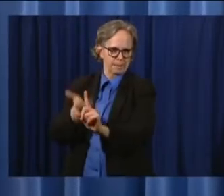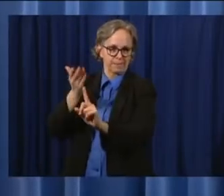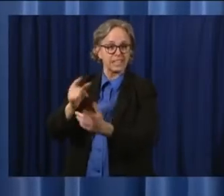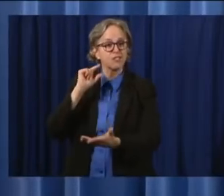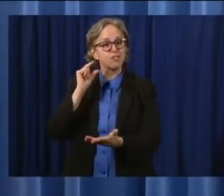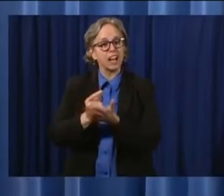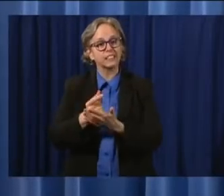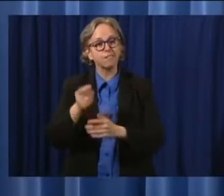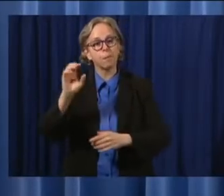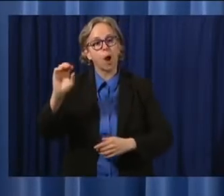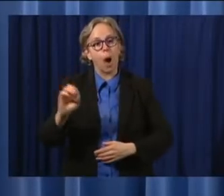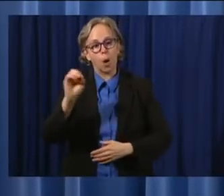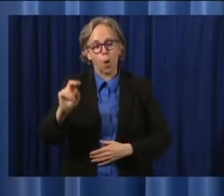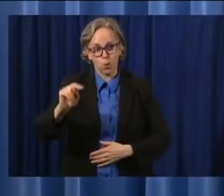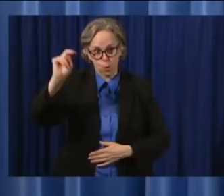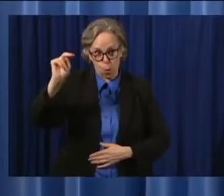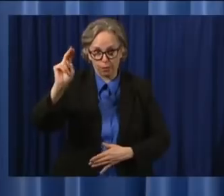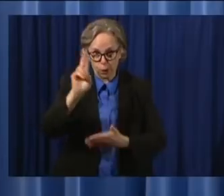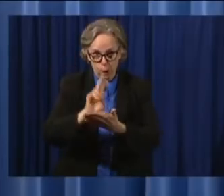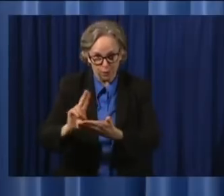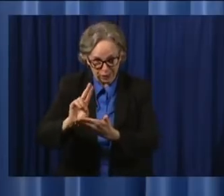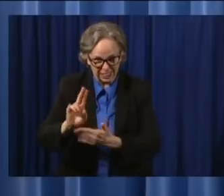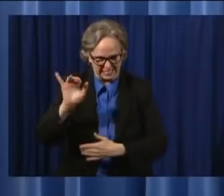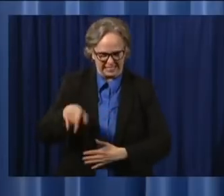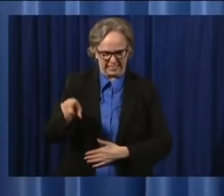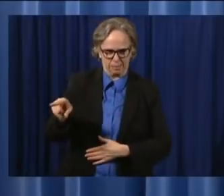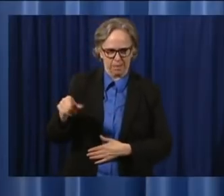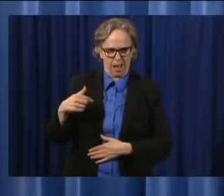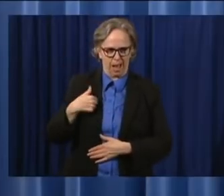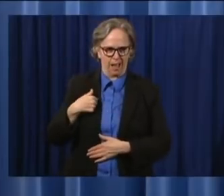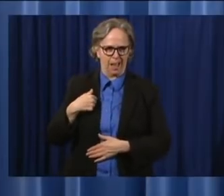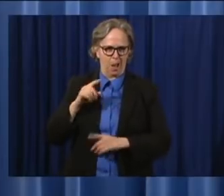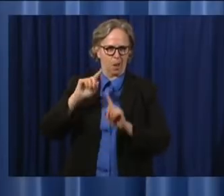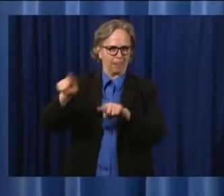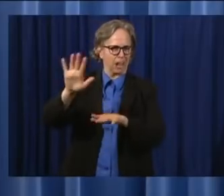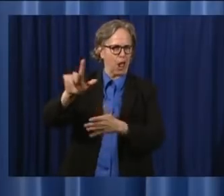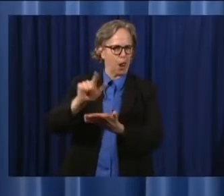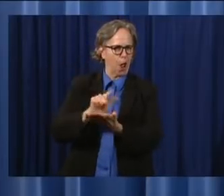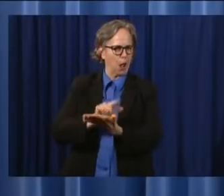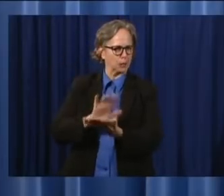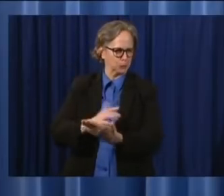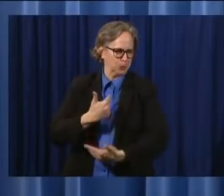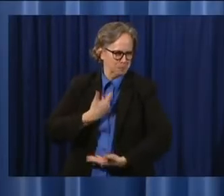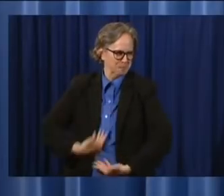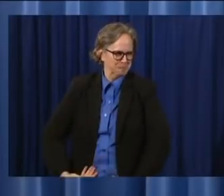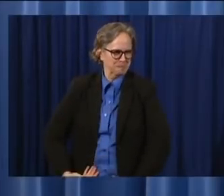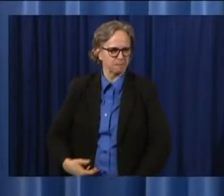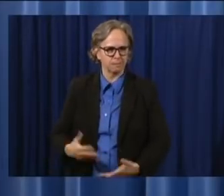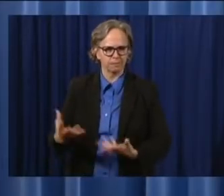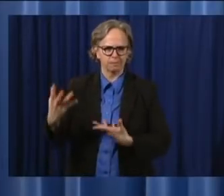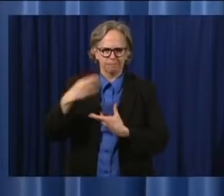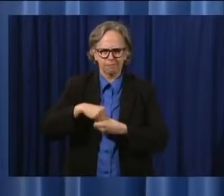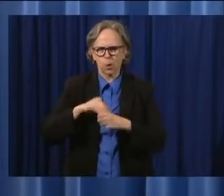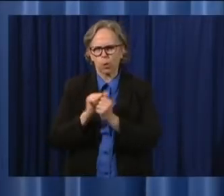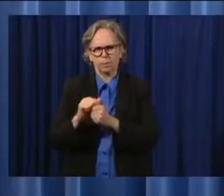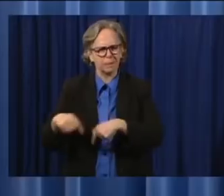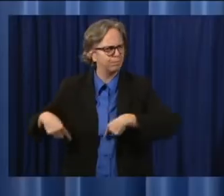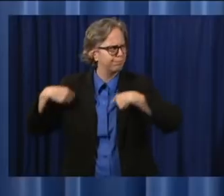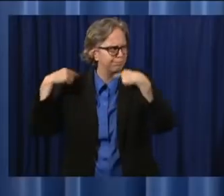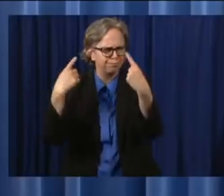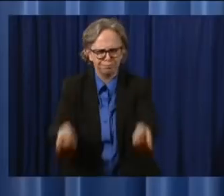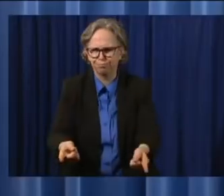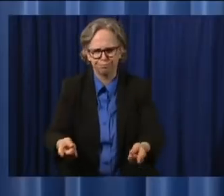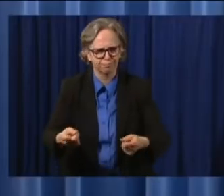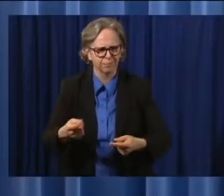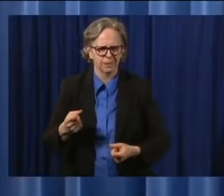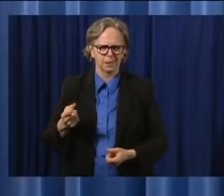University, which is where I went to law school. He's been working with us for many, many years, worked with me when I was in the Attorney General's office,